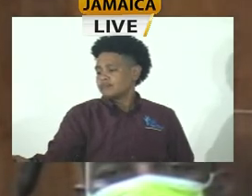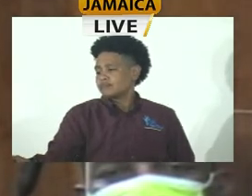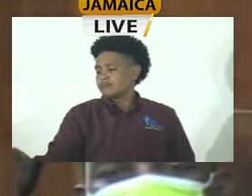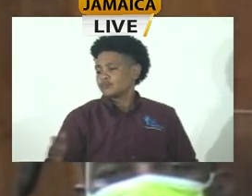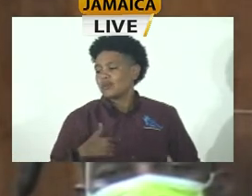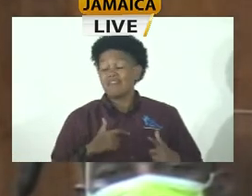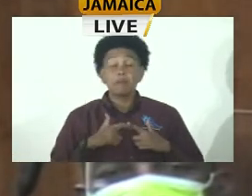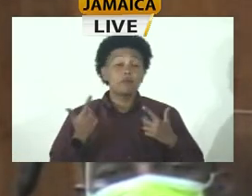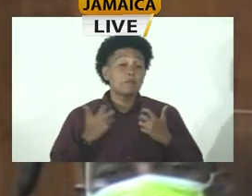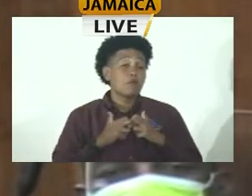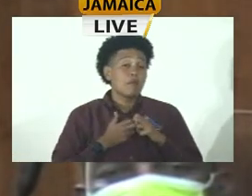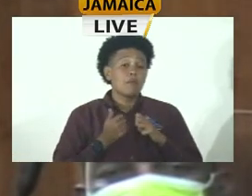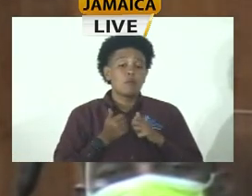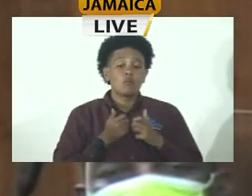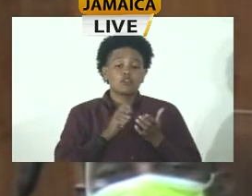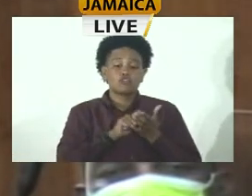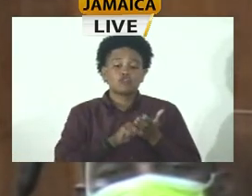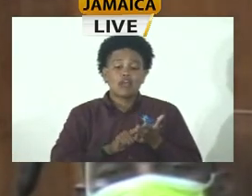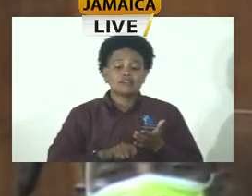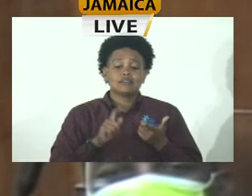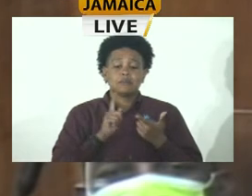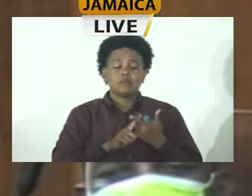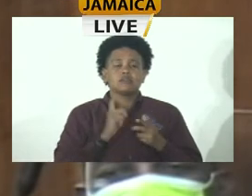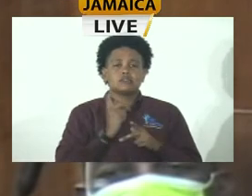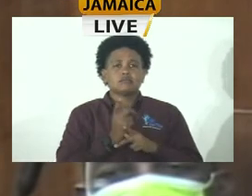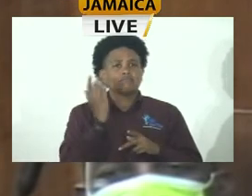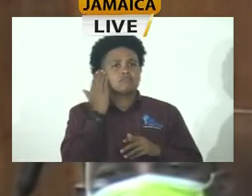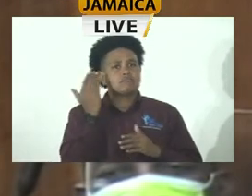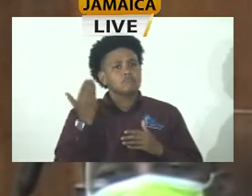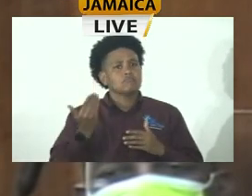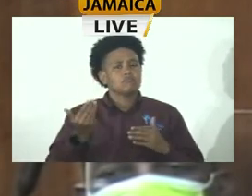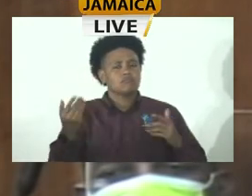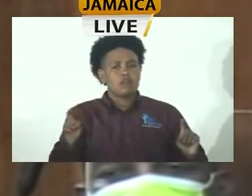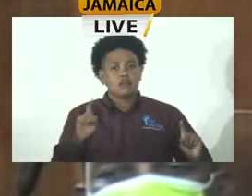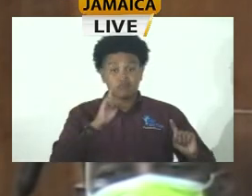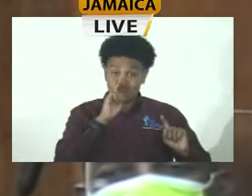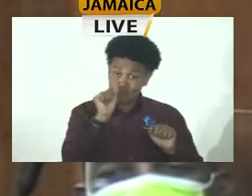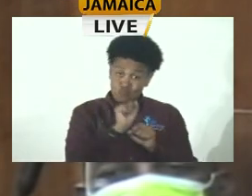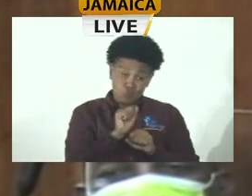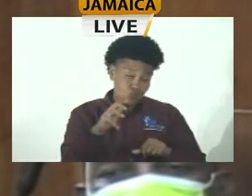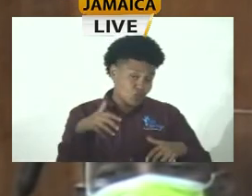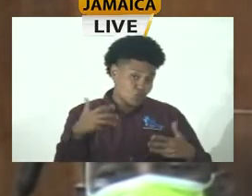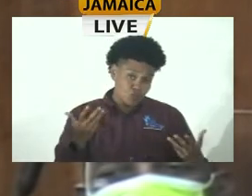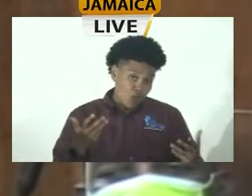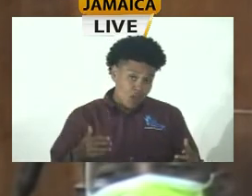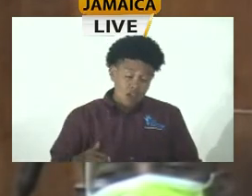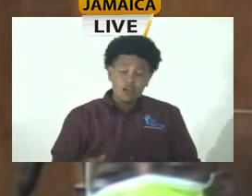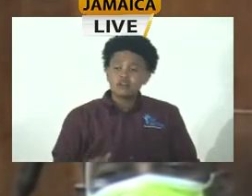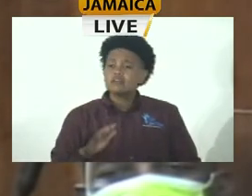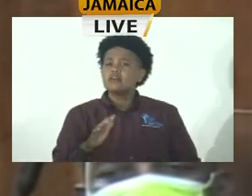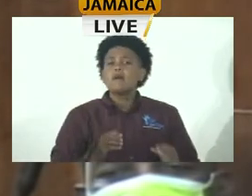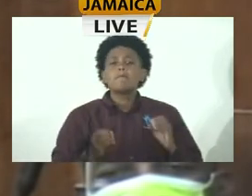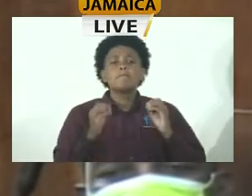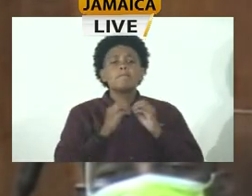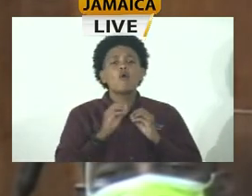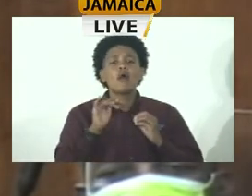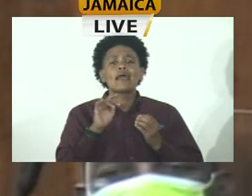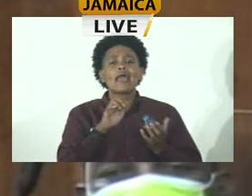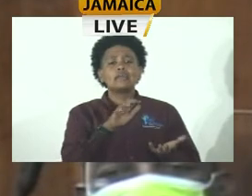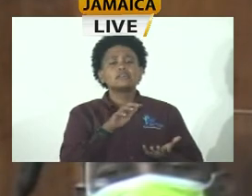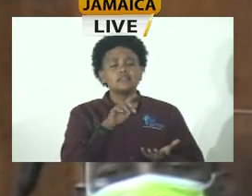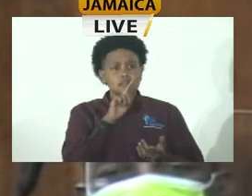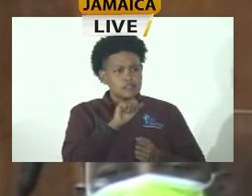with appeal cases the truth of the mother madam speaker is that more cases are